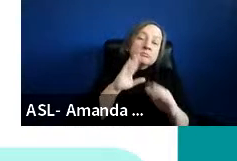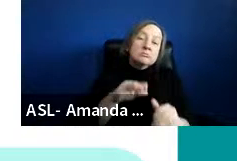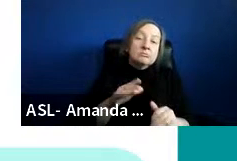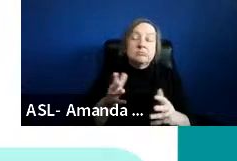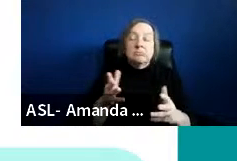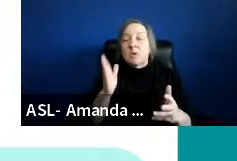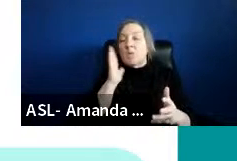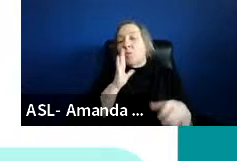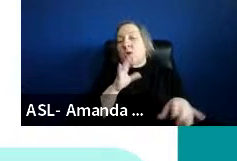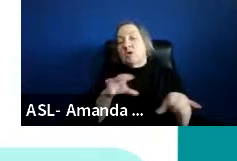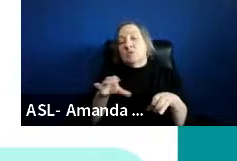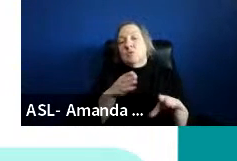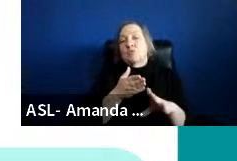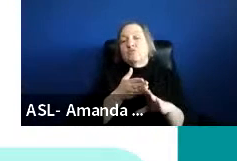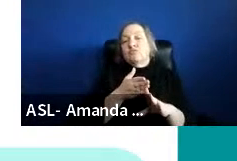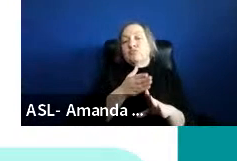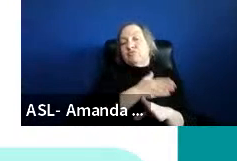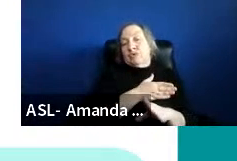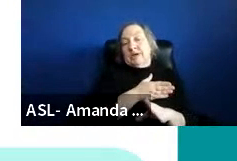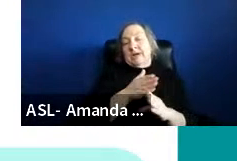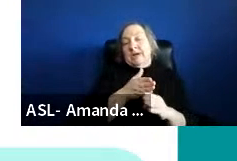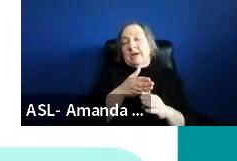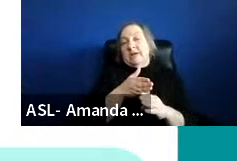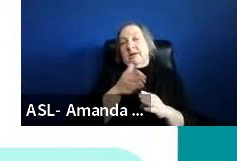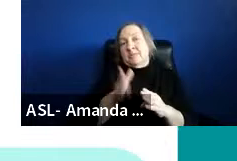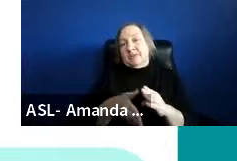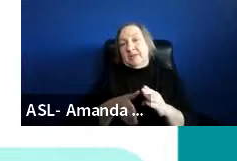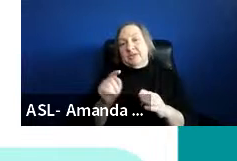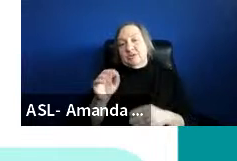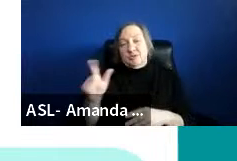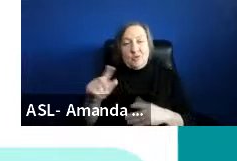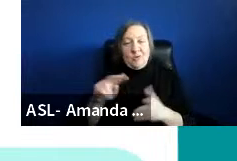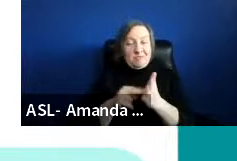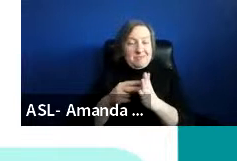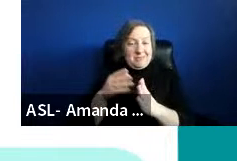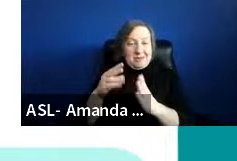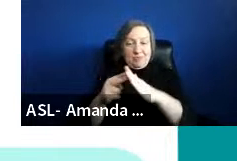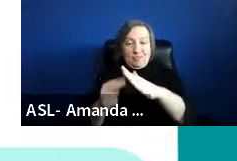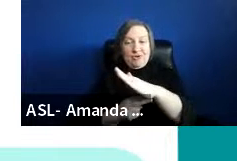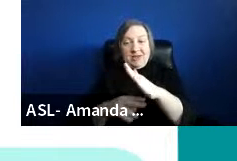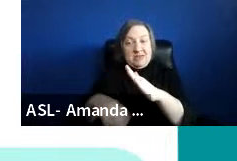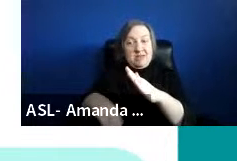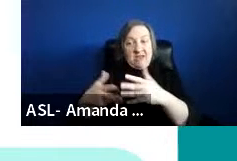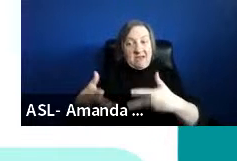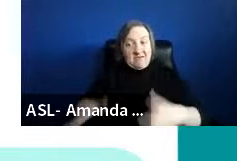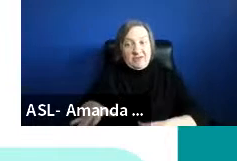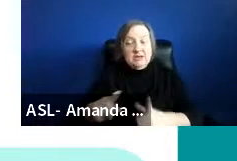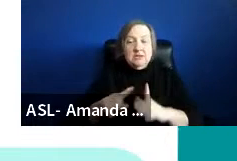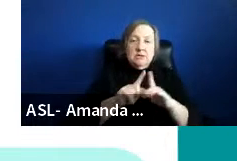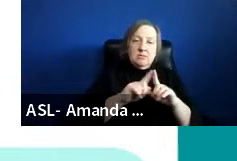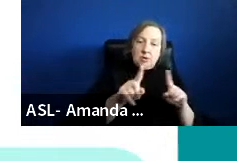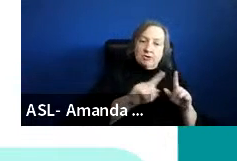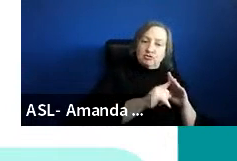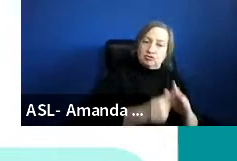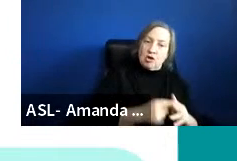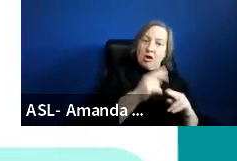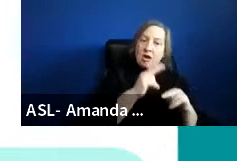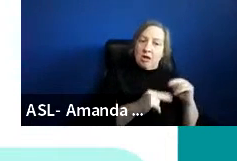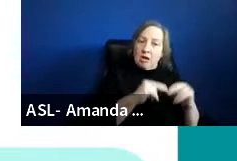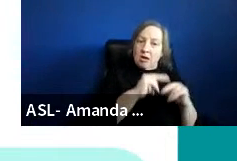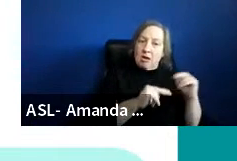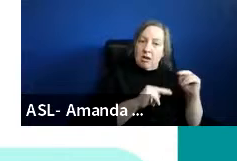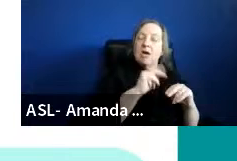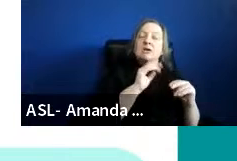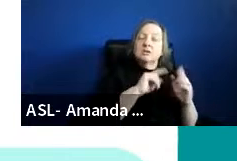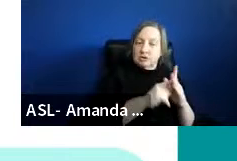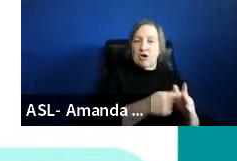be doing what we call pre-completion tolling, which is, really once we start construction, we would see a toll coming on.